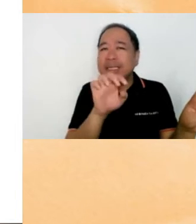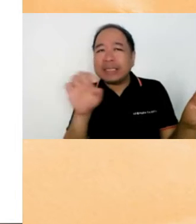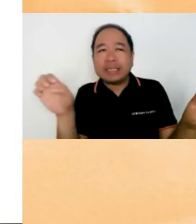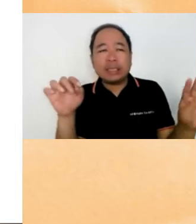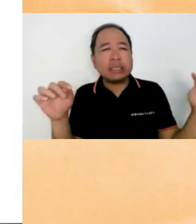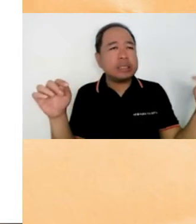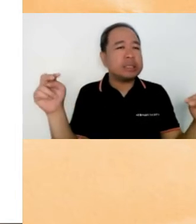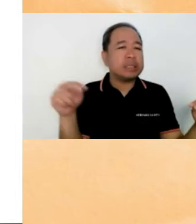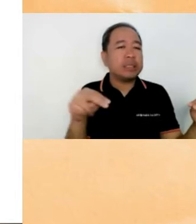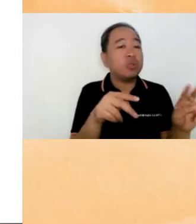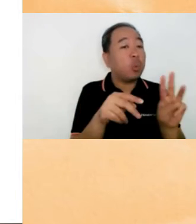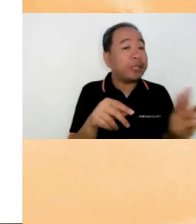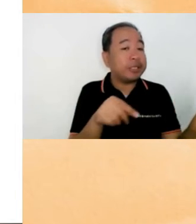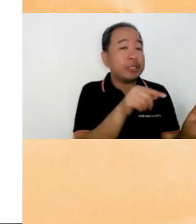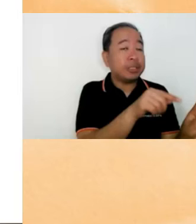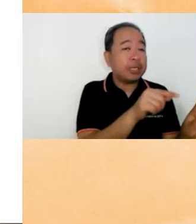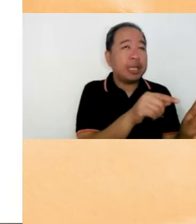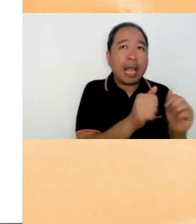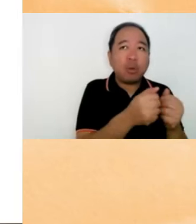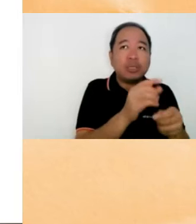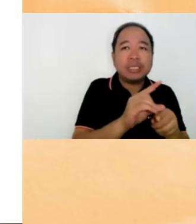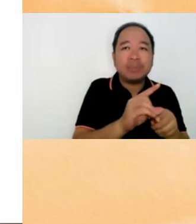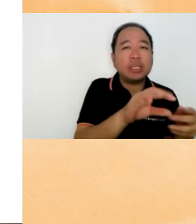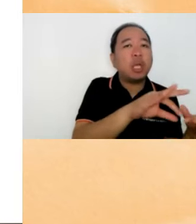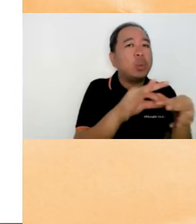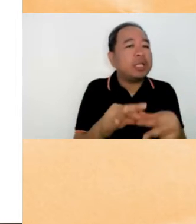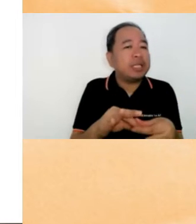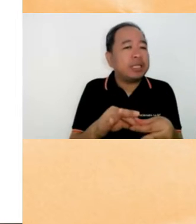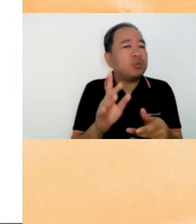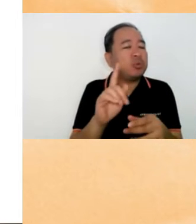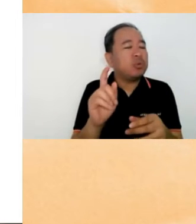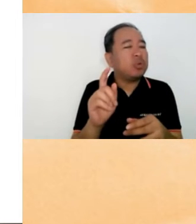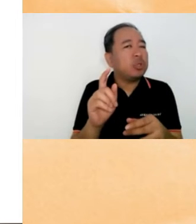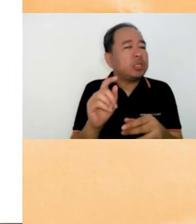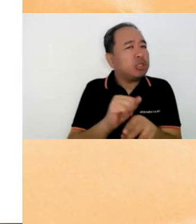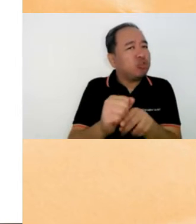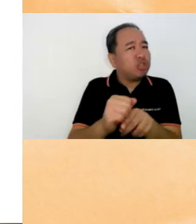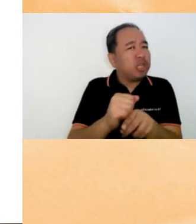I've always wondered what that implication is in